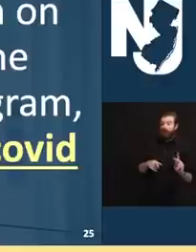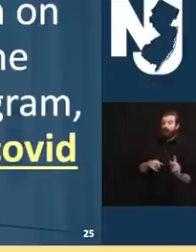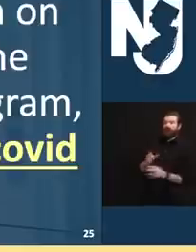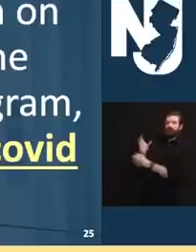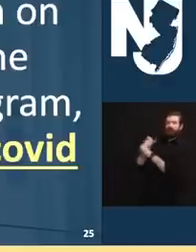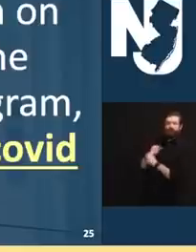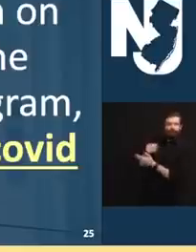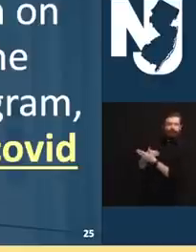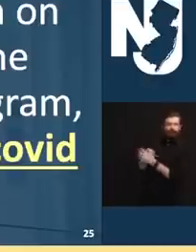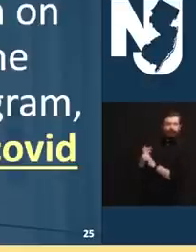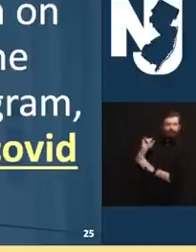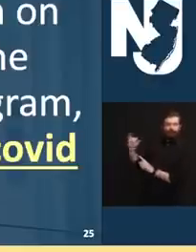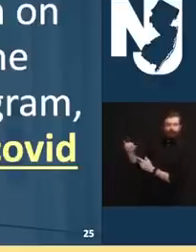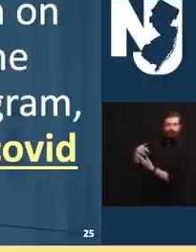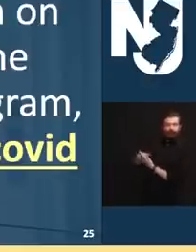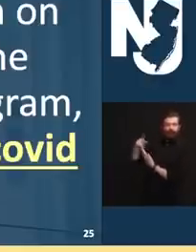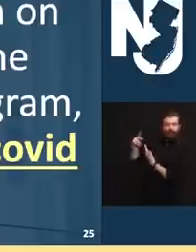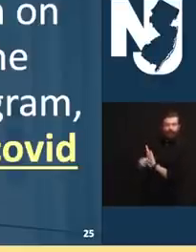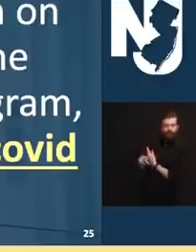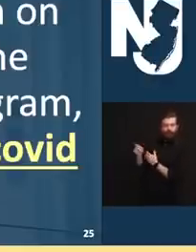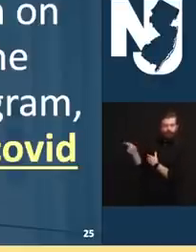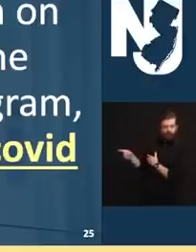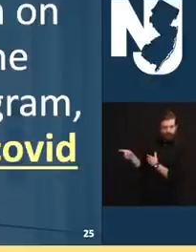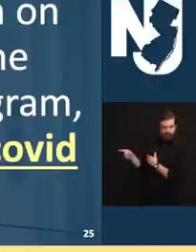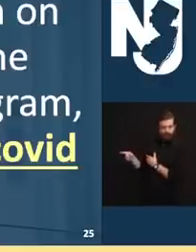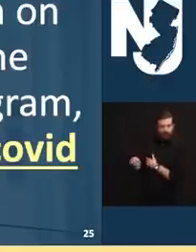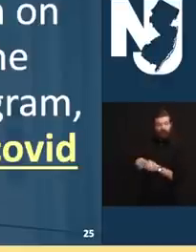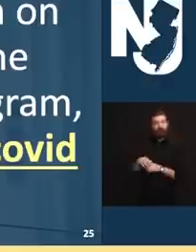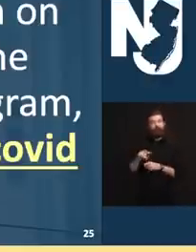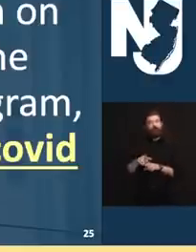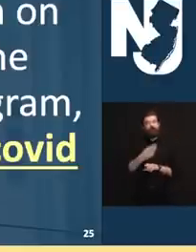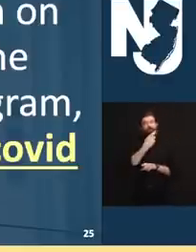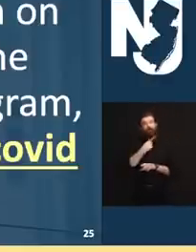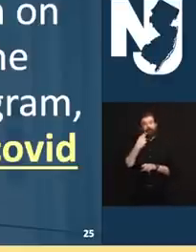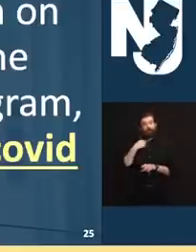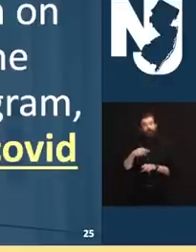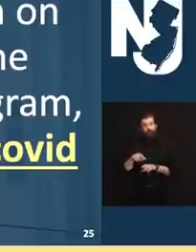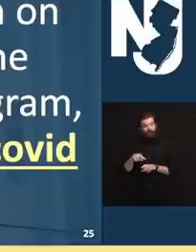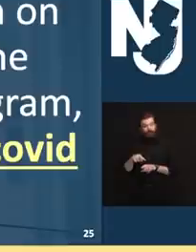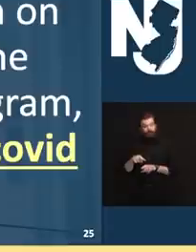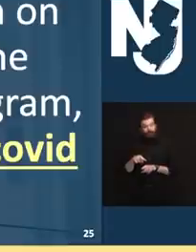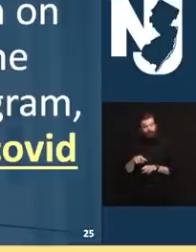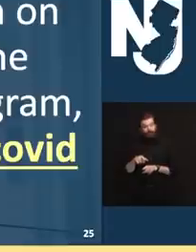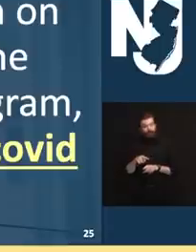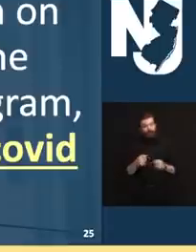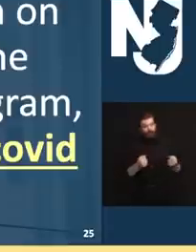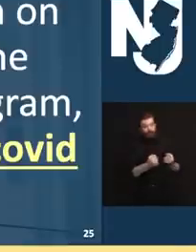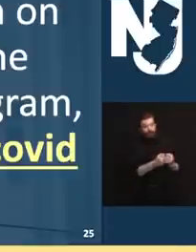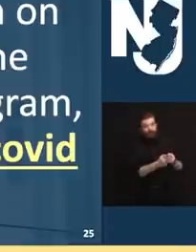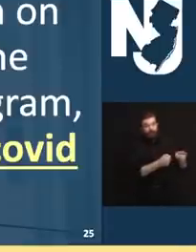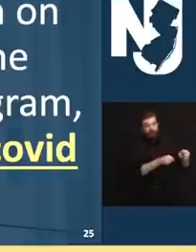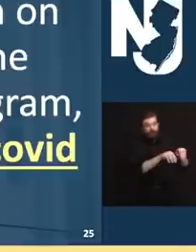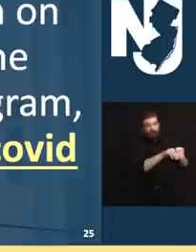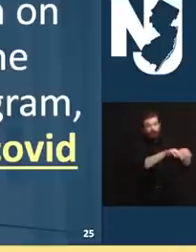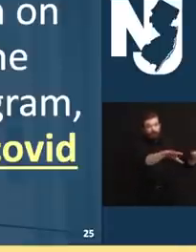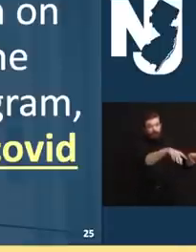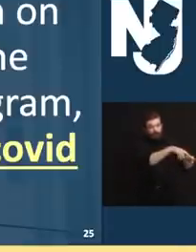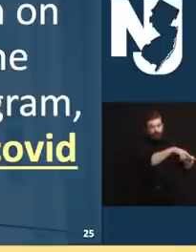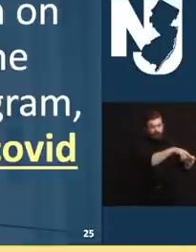to support impacted restaurants within their communities who could use a few more customers to secure their own